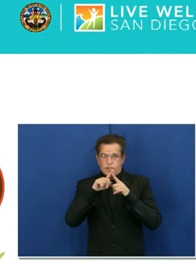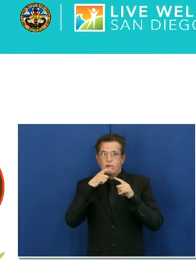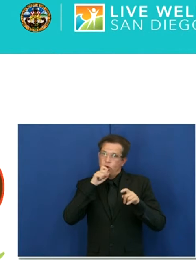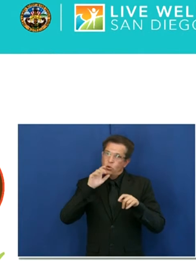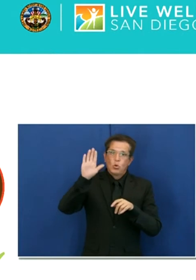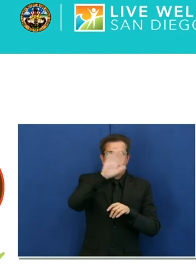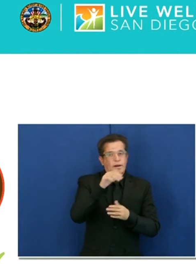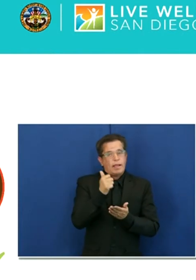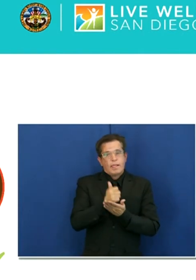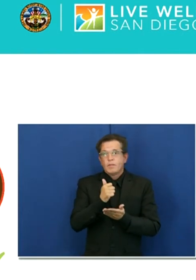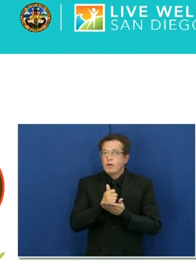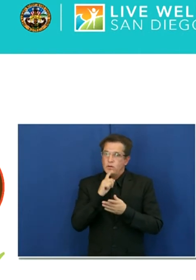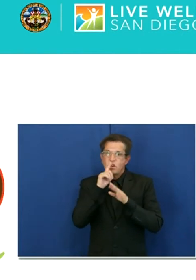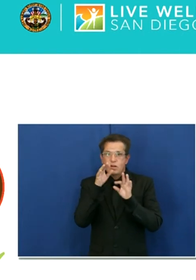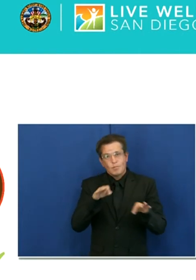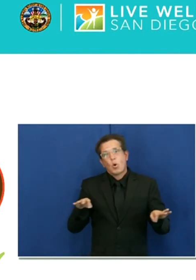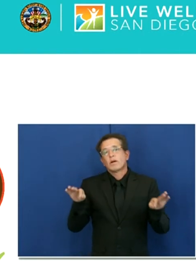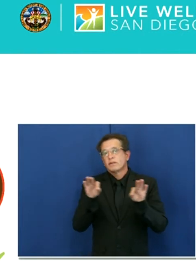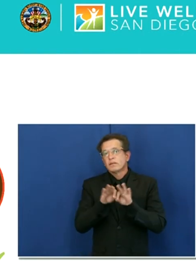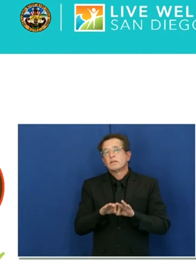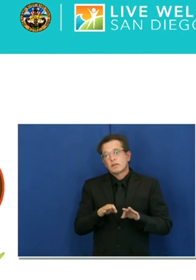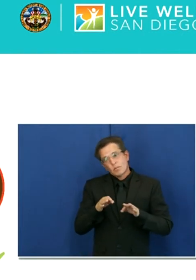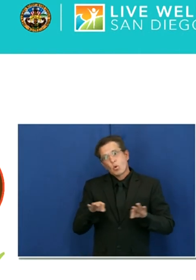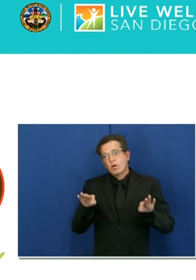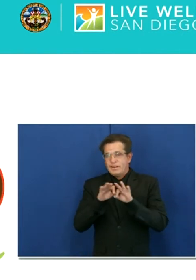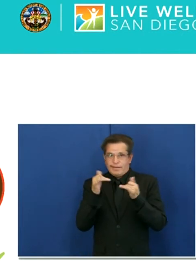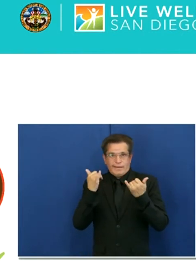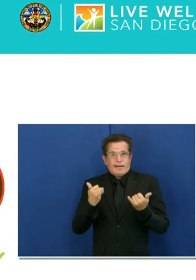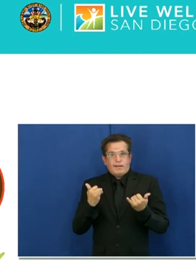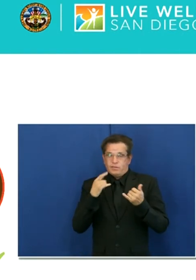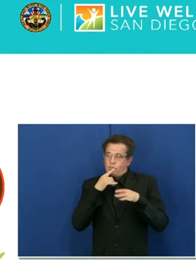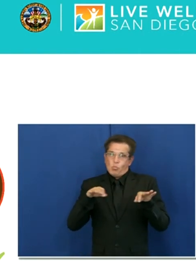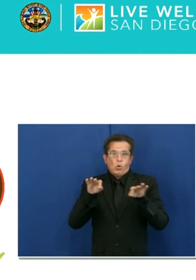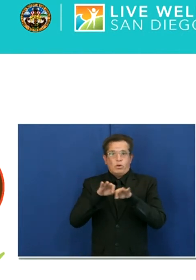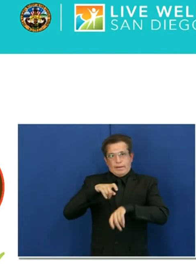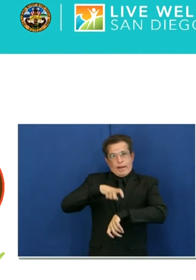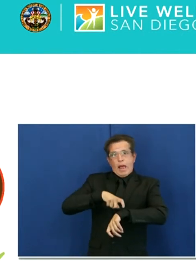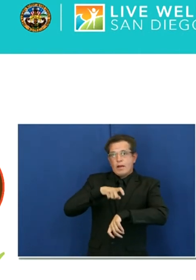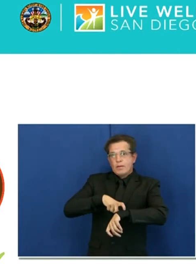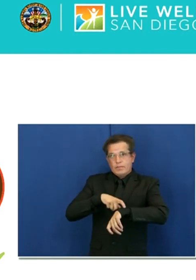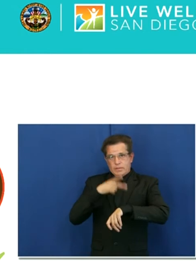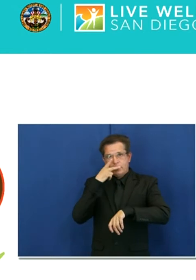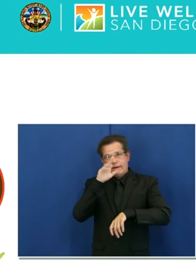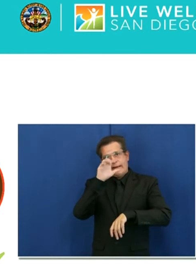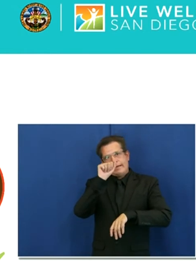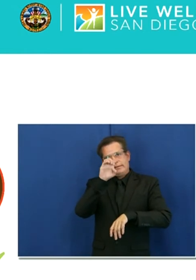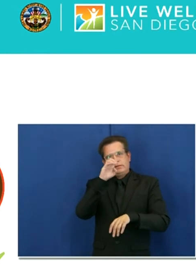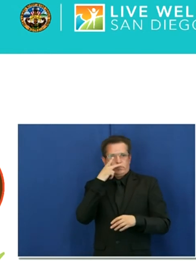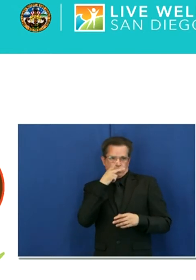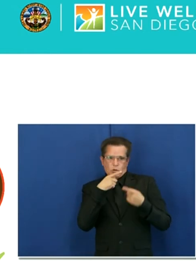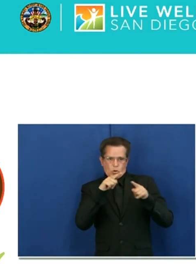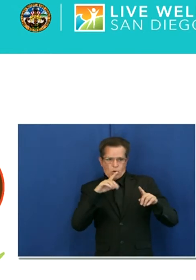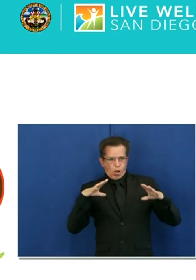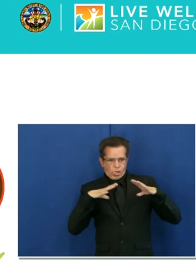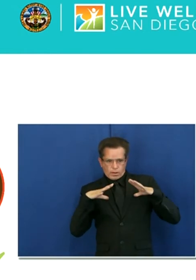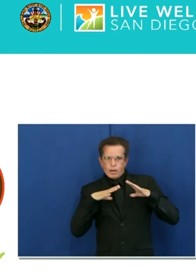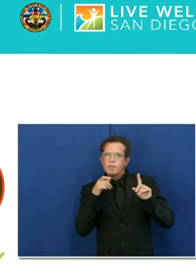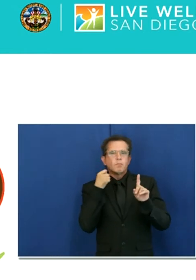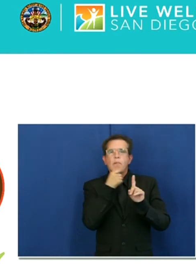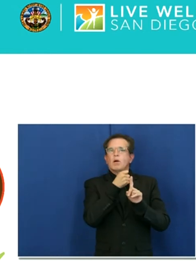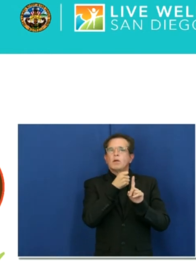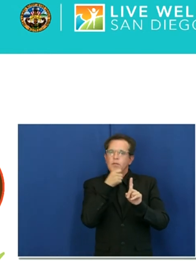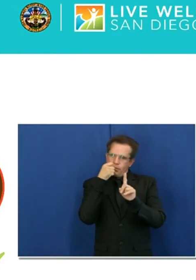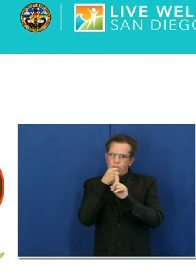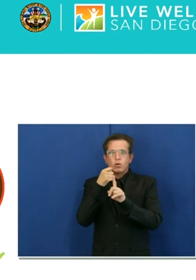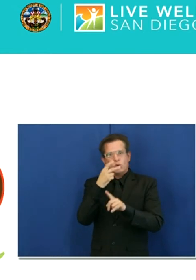collectively matter. And this is a particularly vulnerable time. We've noted cases increase after vacations in the past, but we have